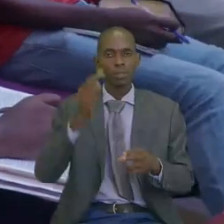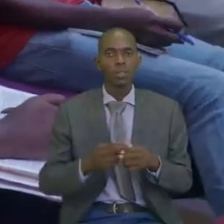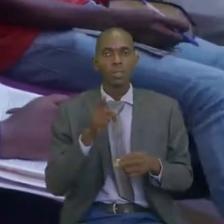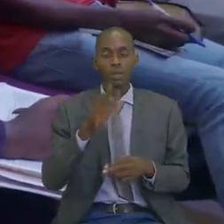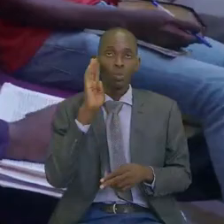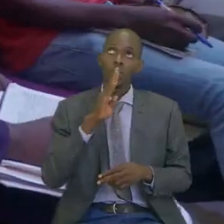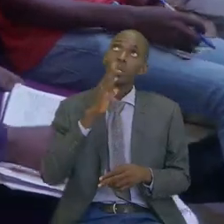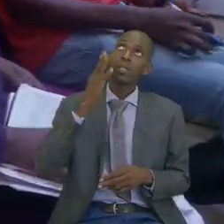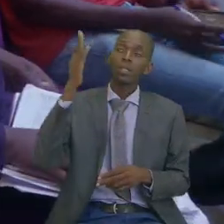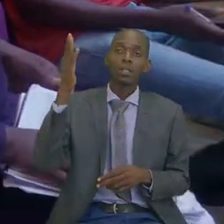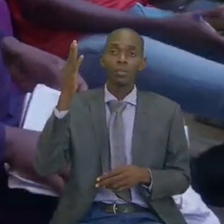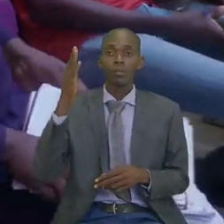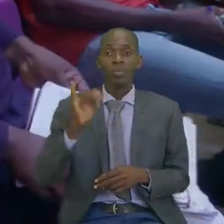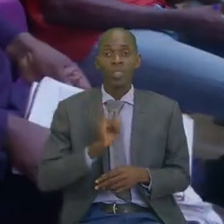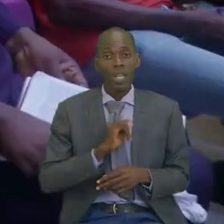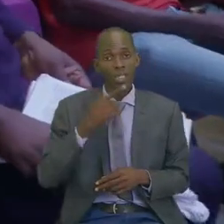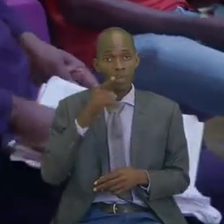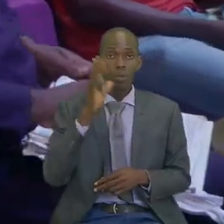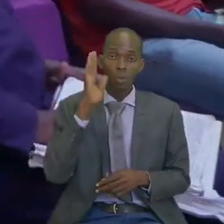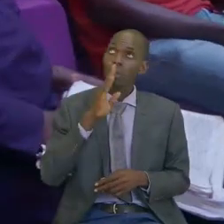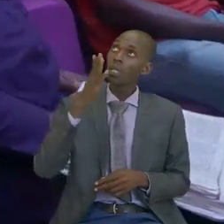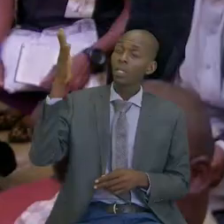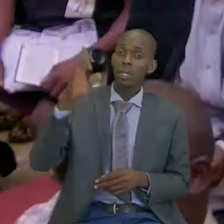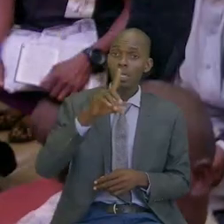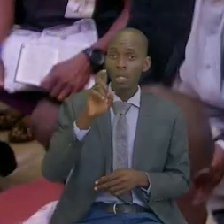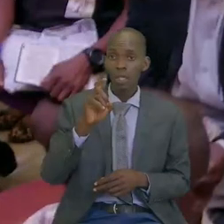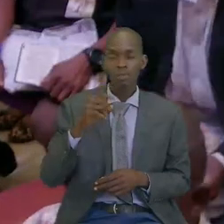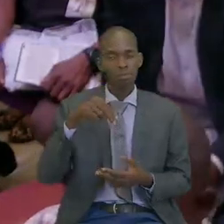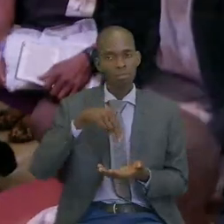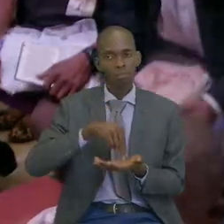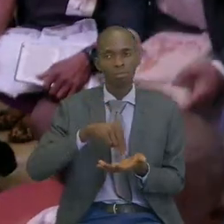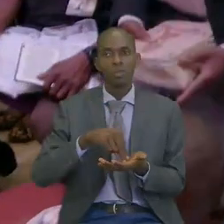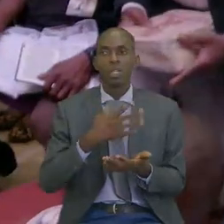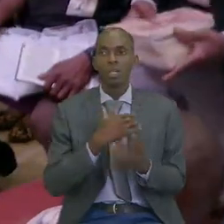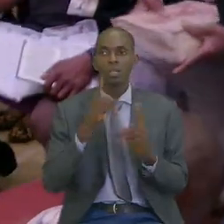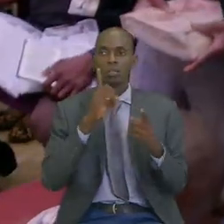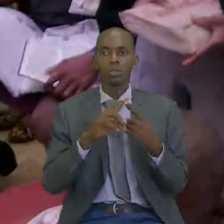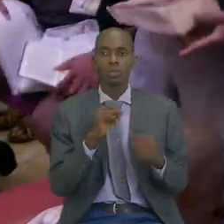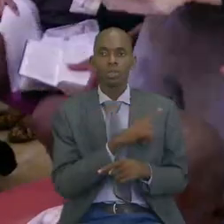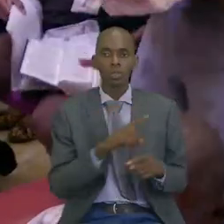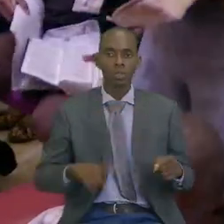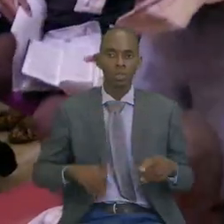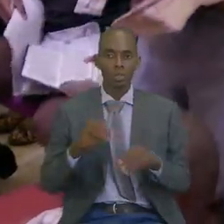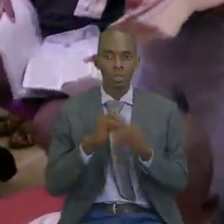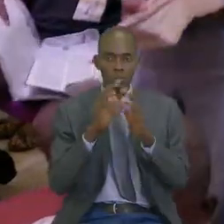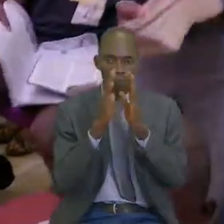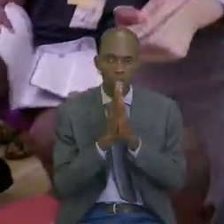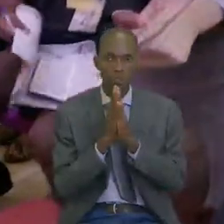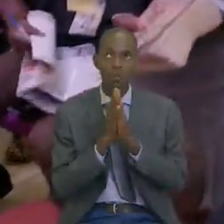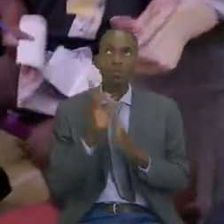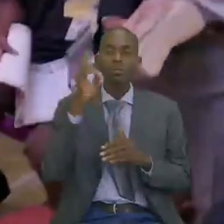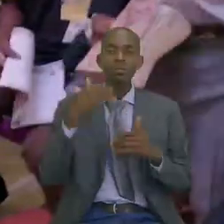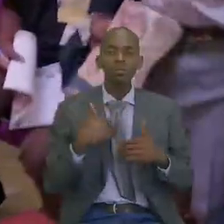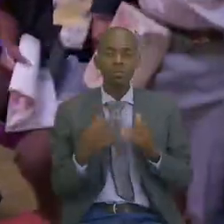be there. I said you'll be there. Why don't you rise up and talk to the Lord in prayer? He has